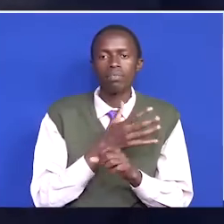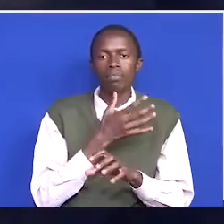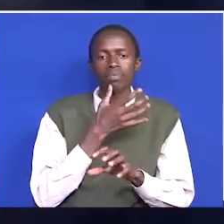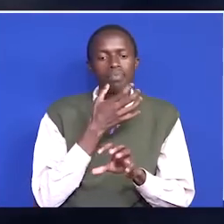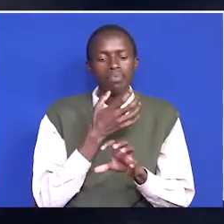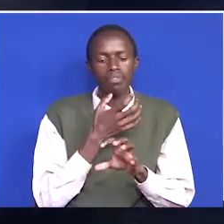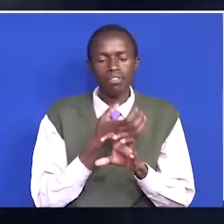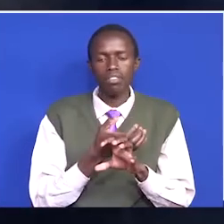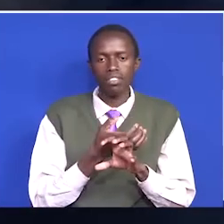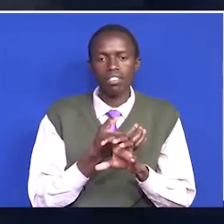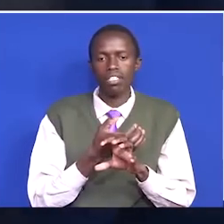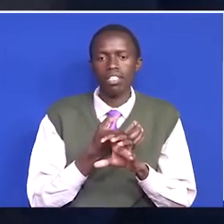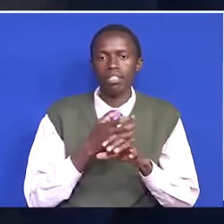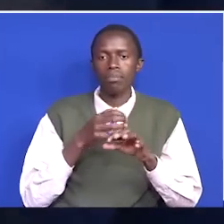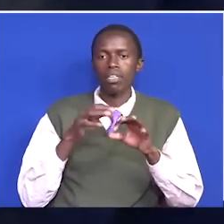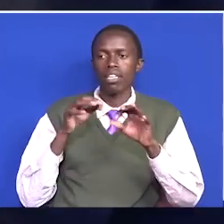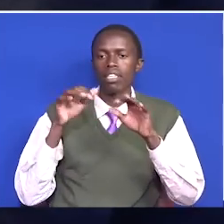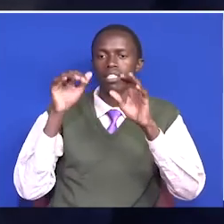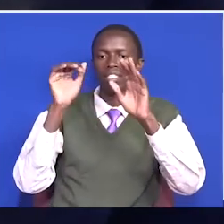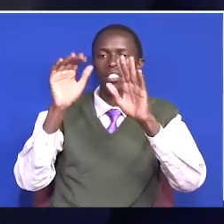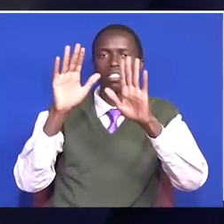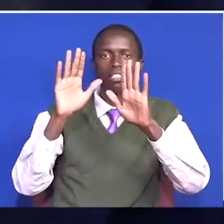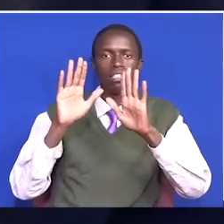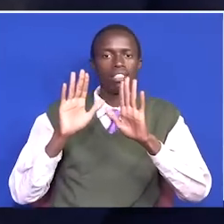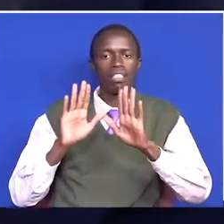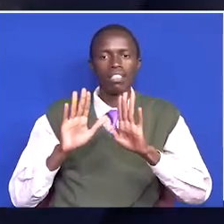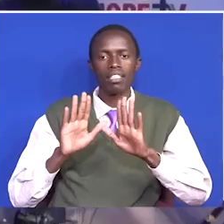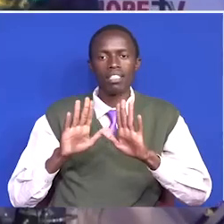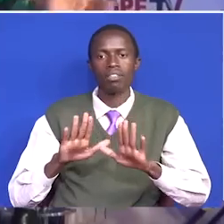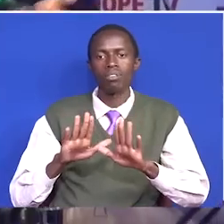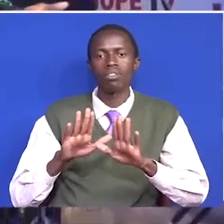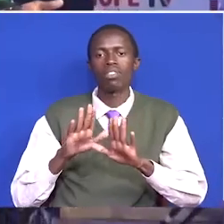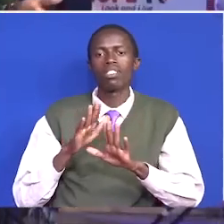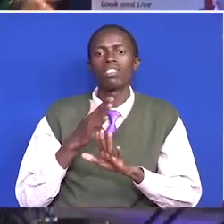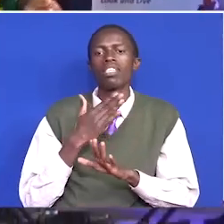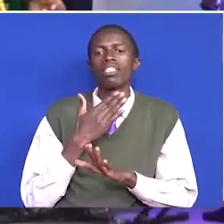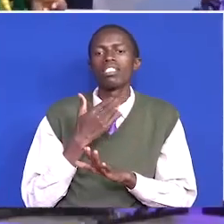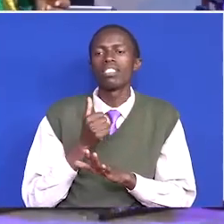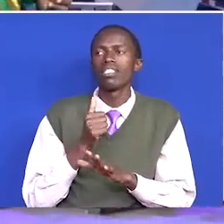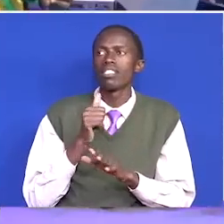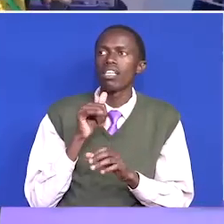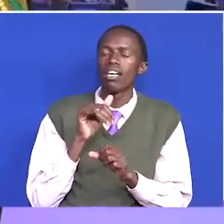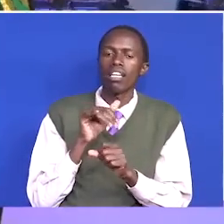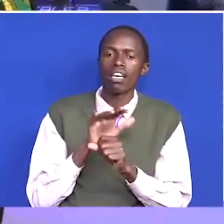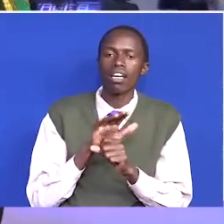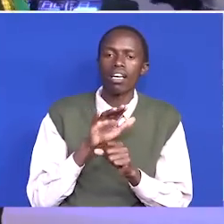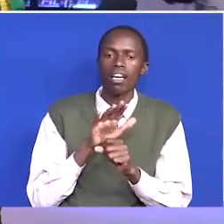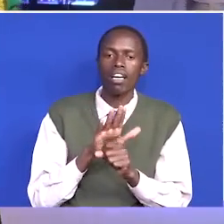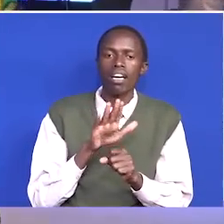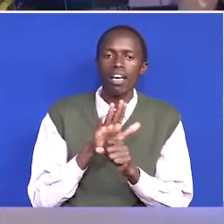jiwe langu la thamani. Na kuhitaji